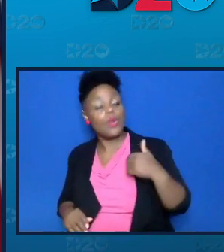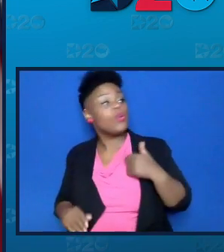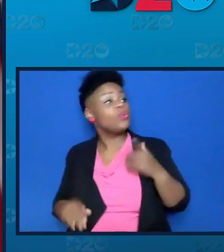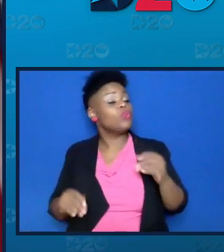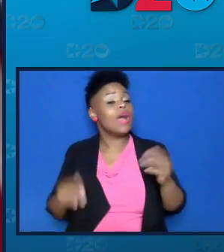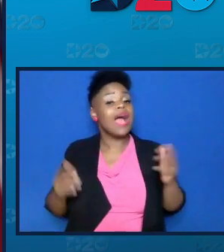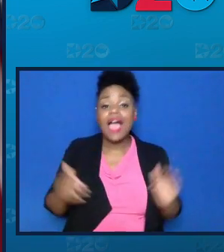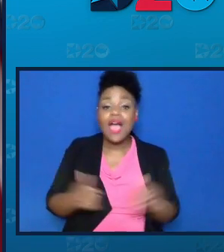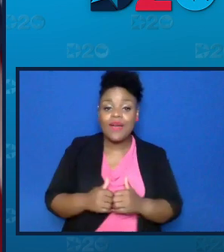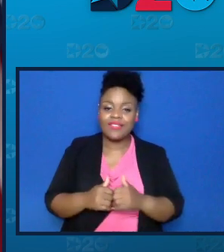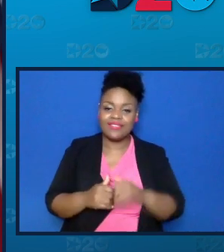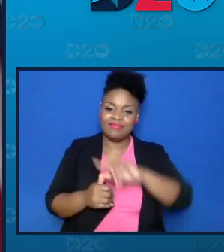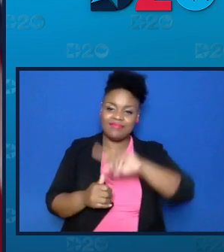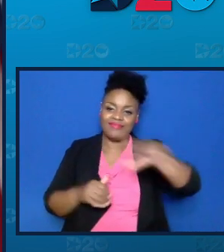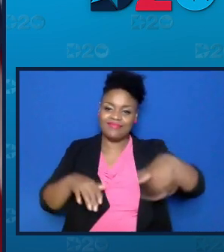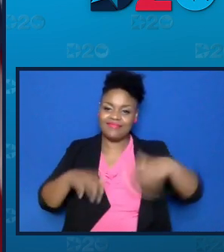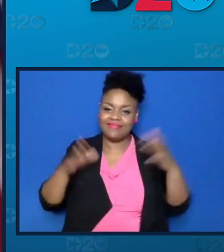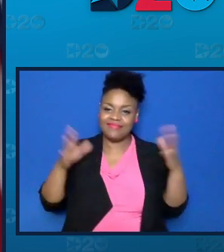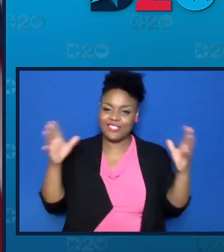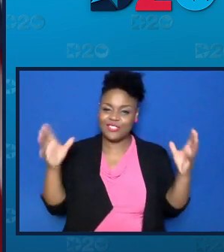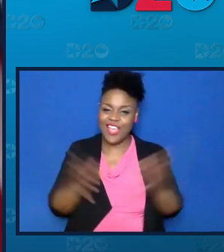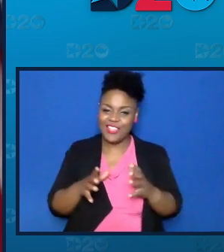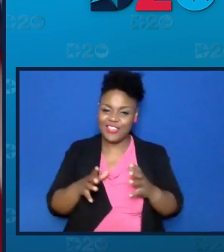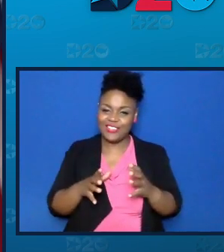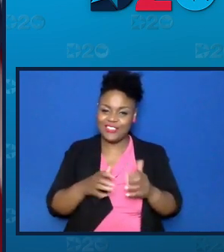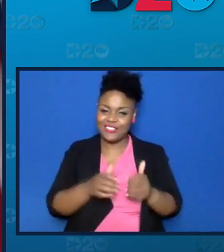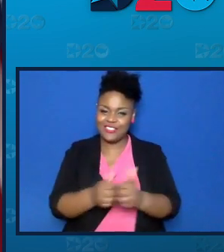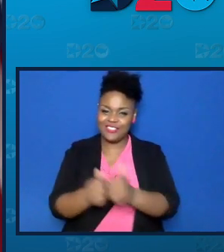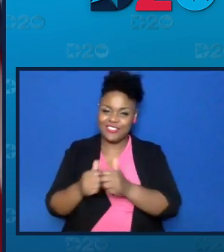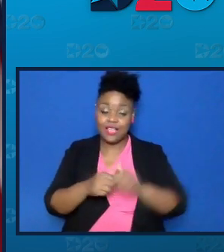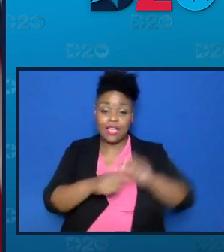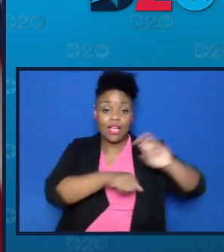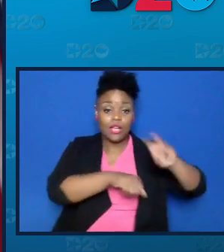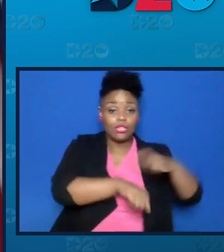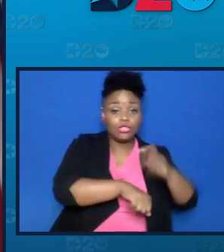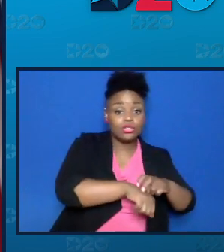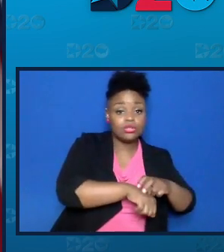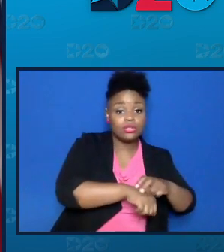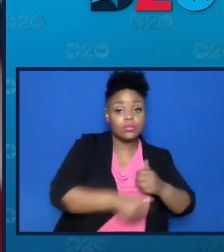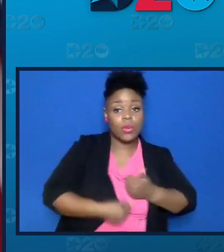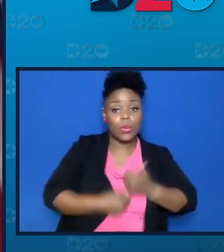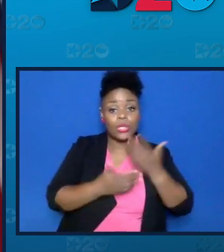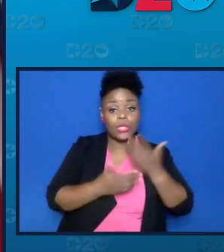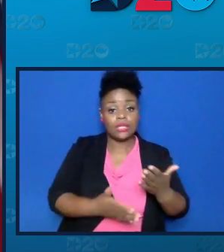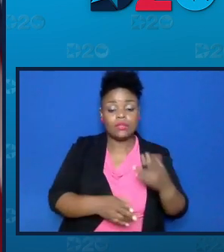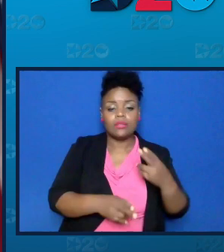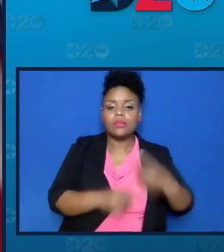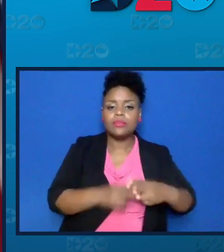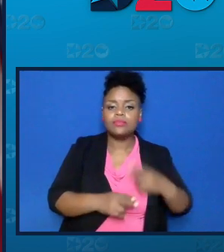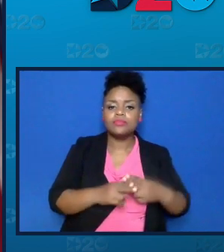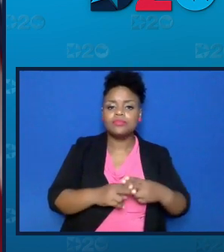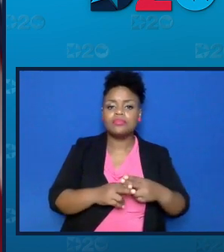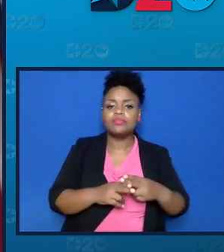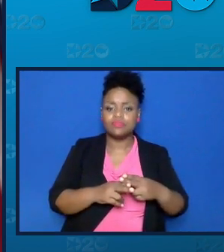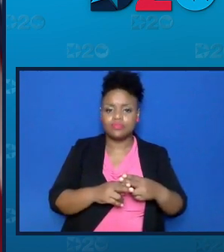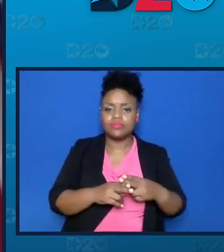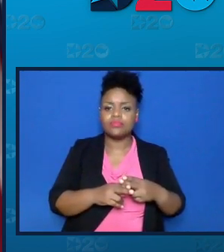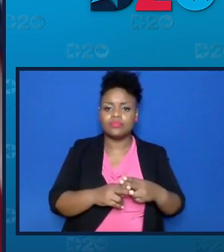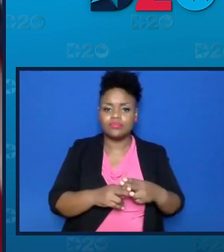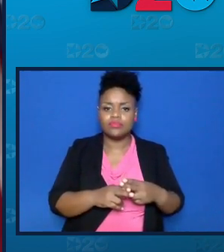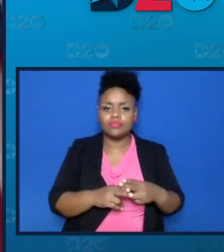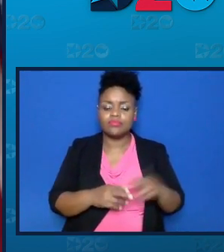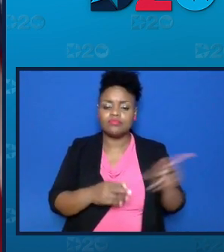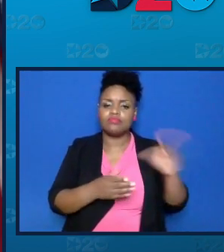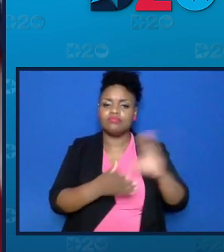The Irish poet Seamus Heaney once wrote, "History says, don't hope on this side of the